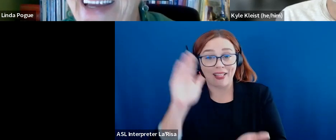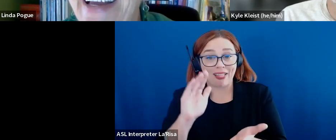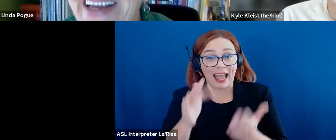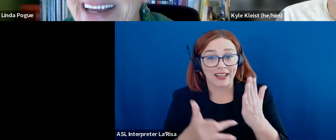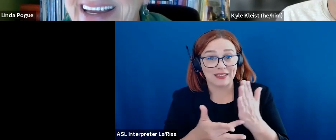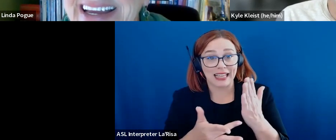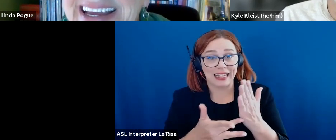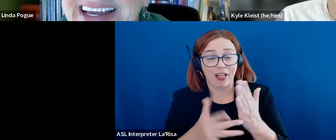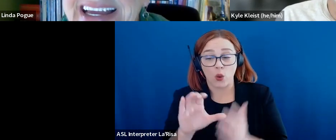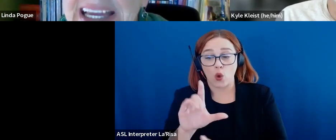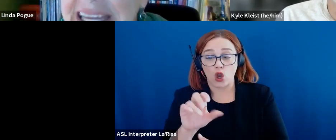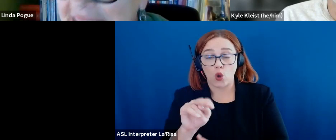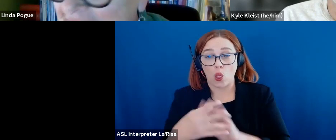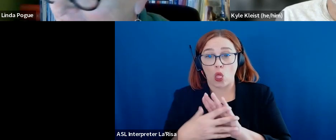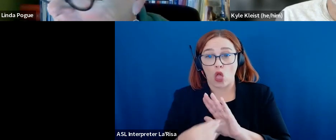And then Jamie